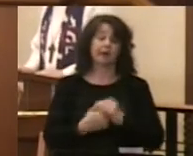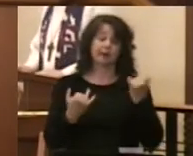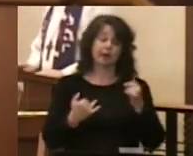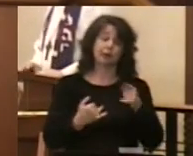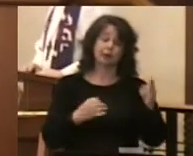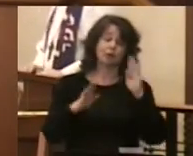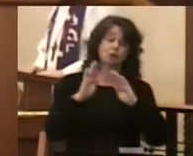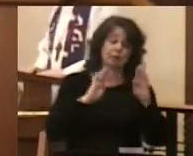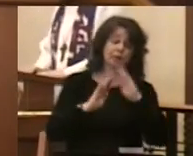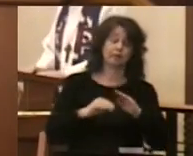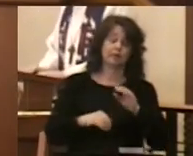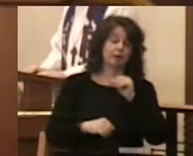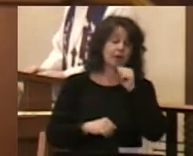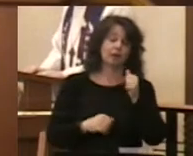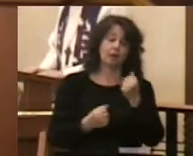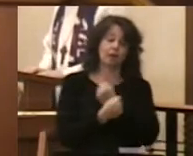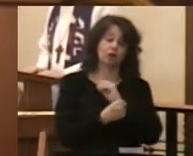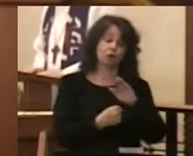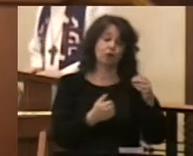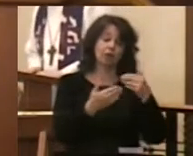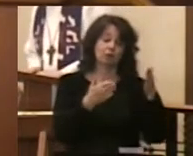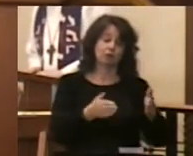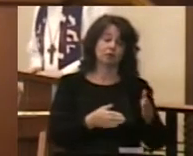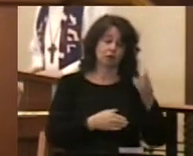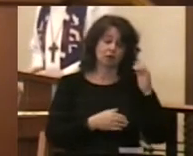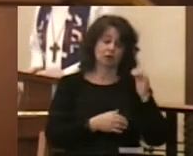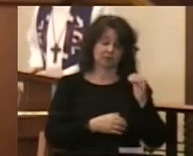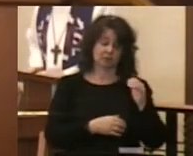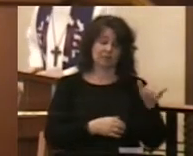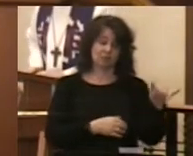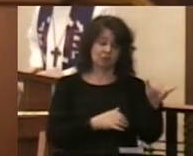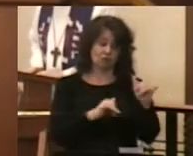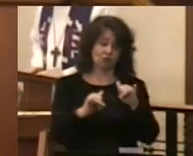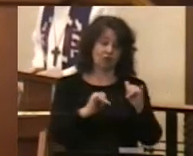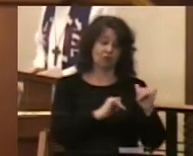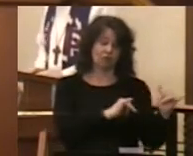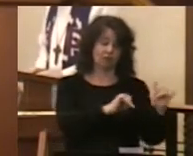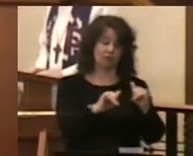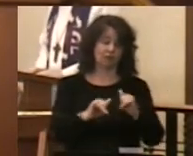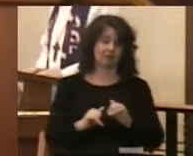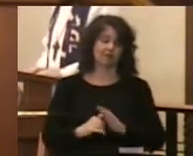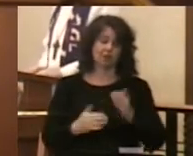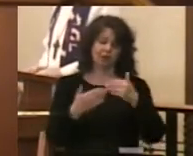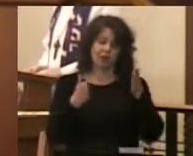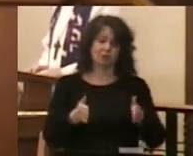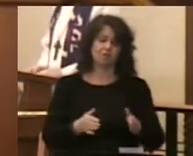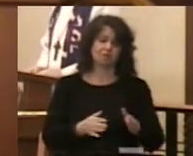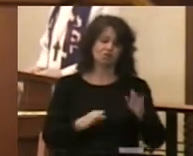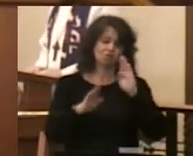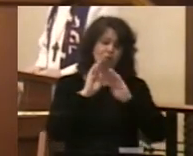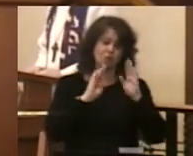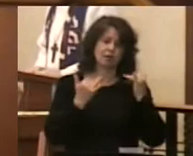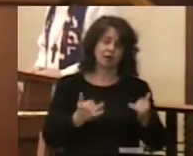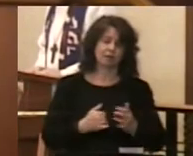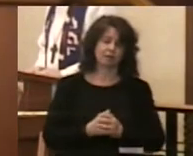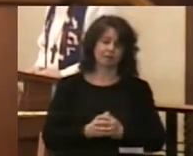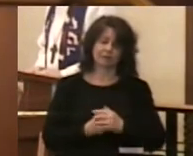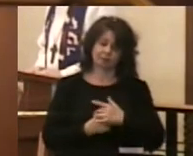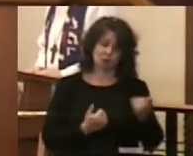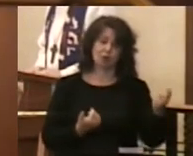And you've not loved your neighbor as yourself, and this has gotten your neighbor in trouble as well. In short, Jeremiah says, you're a